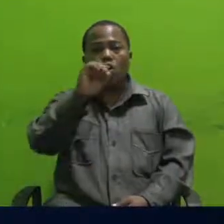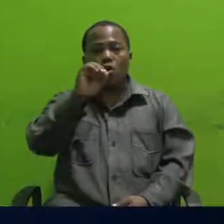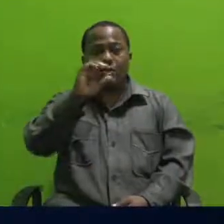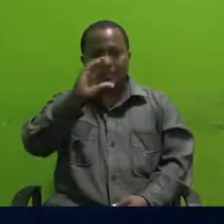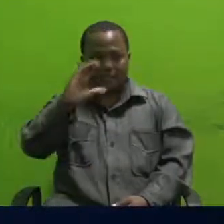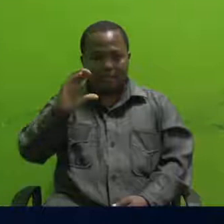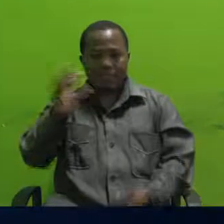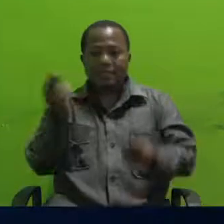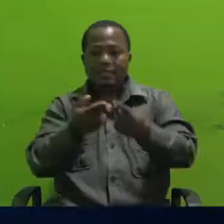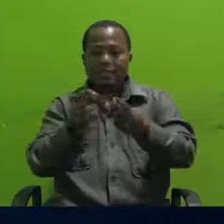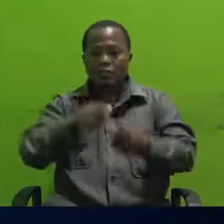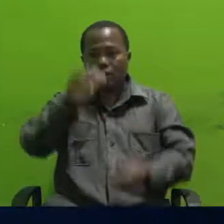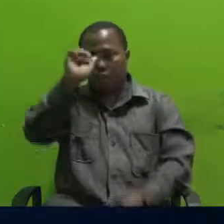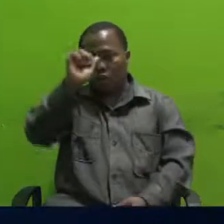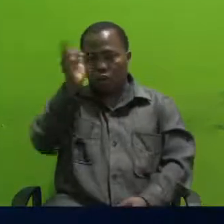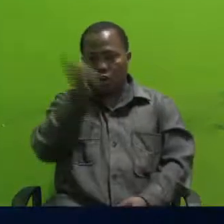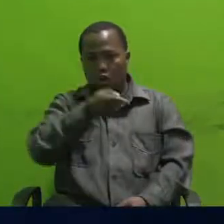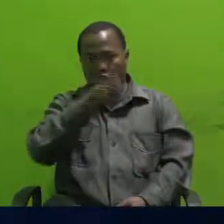equal to A over B.